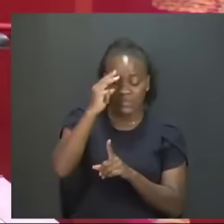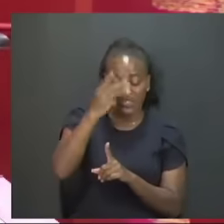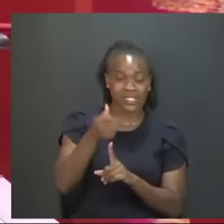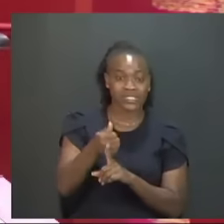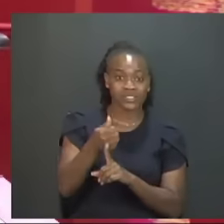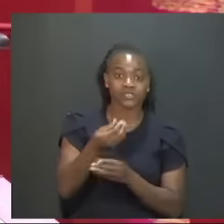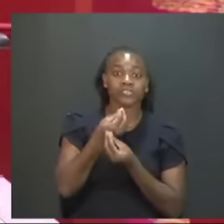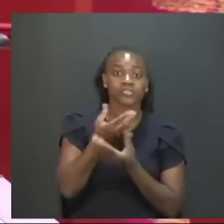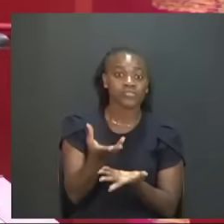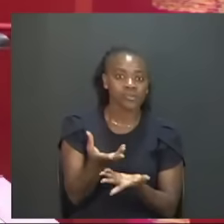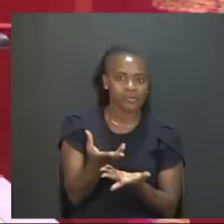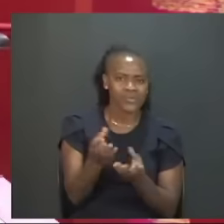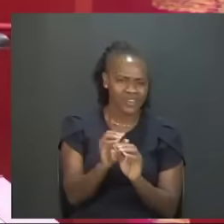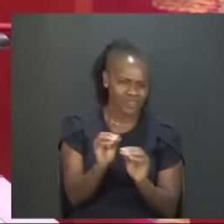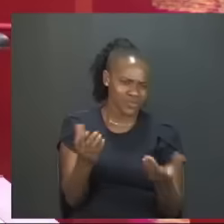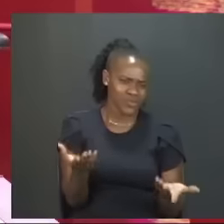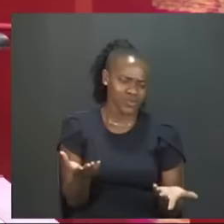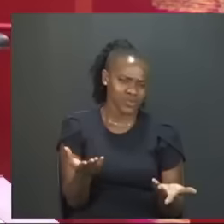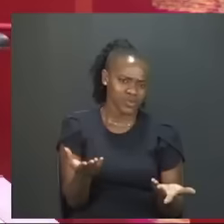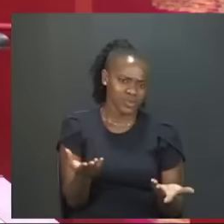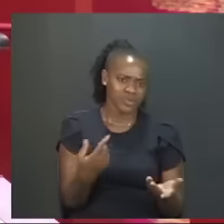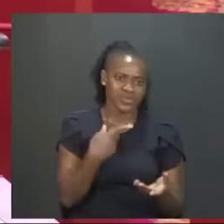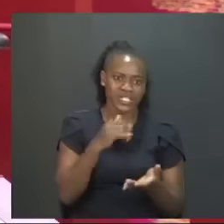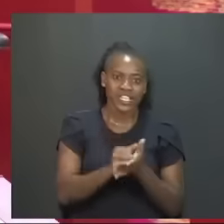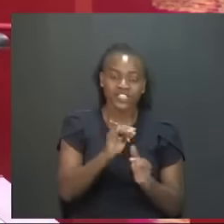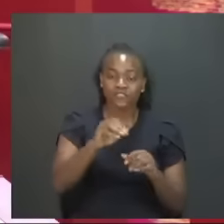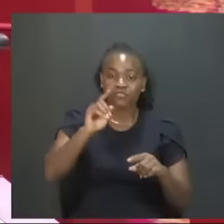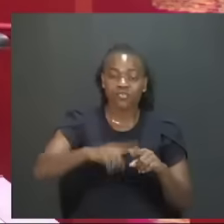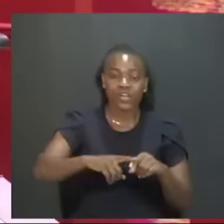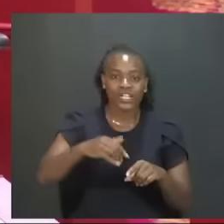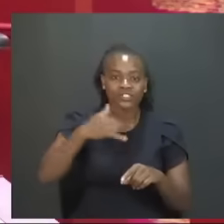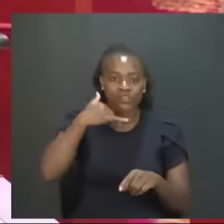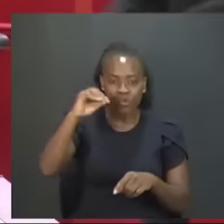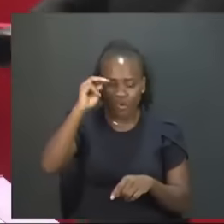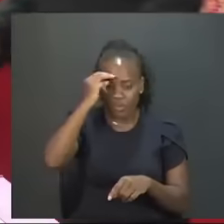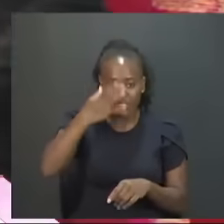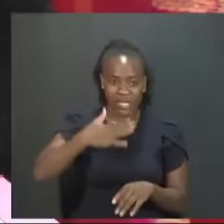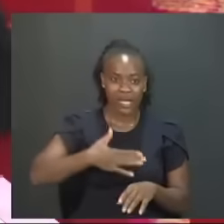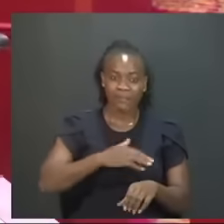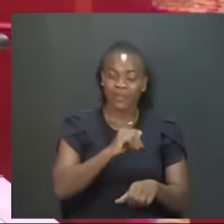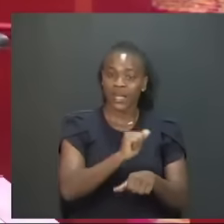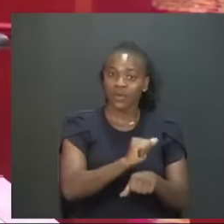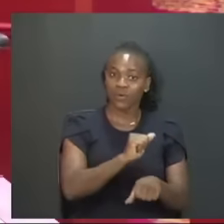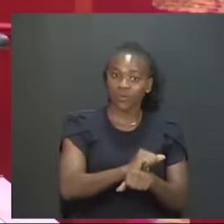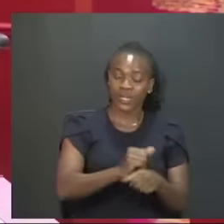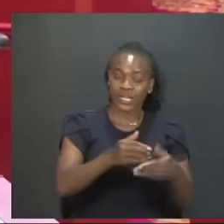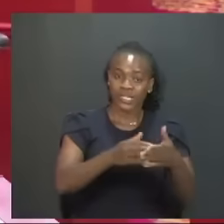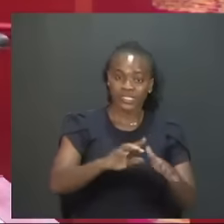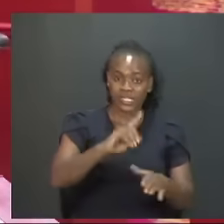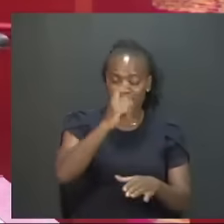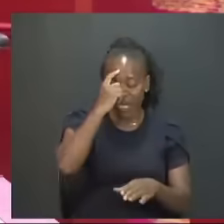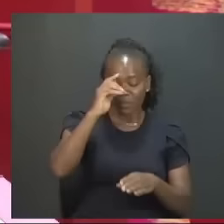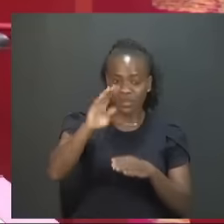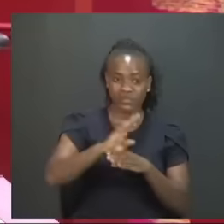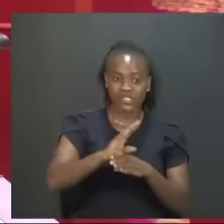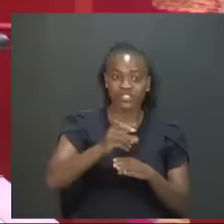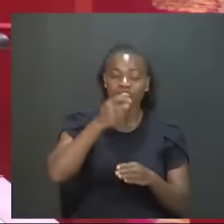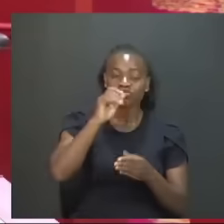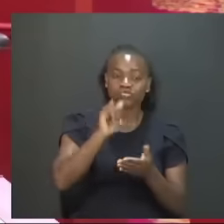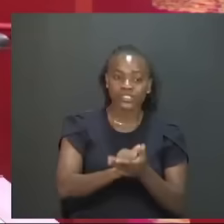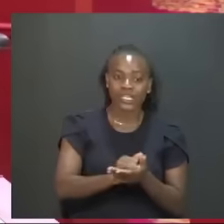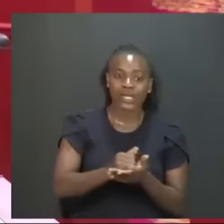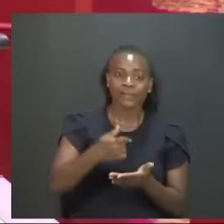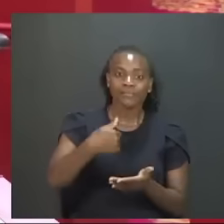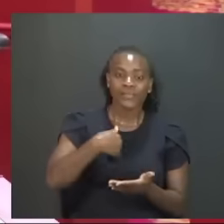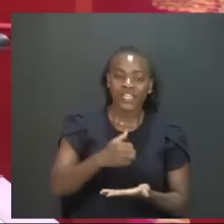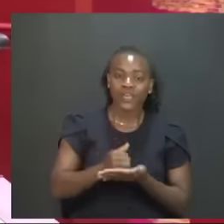is, and I told her that if you can't reach a minister, my job as leader of government business is to make sure that I help